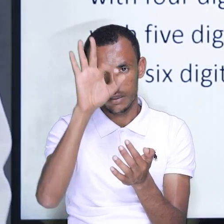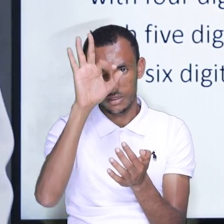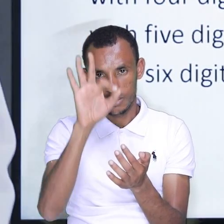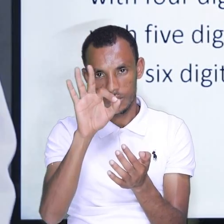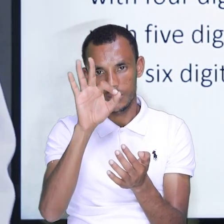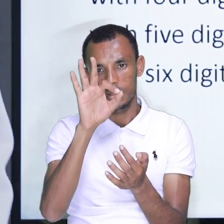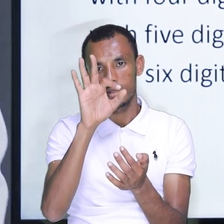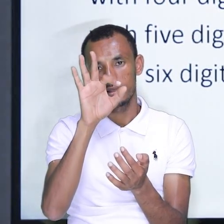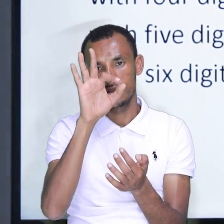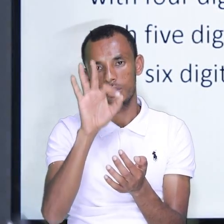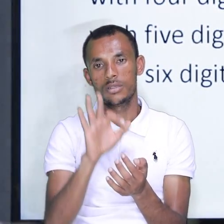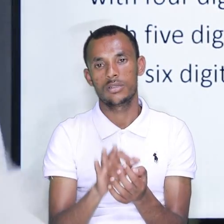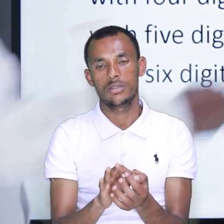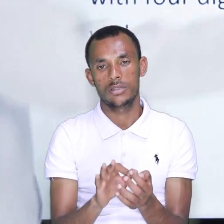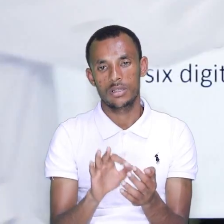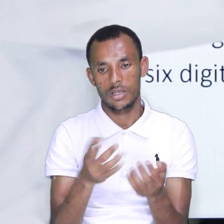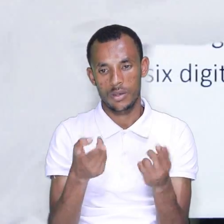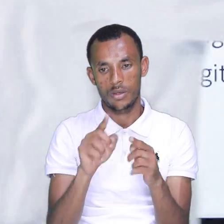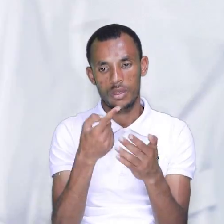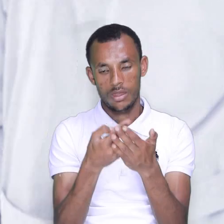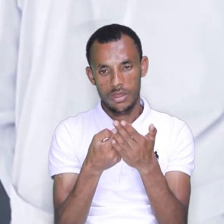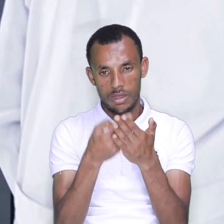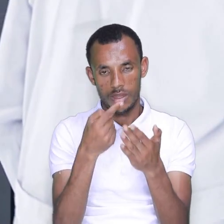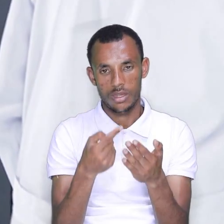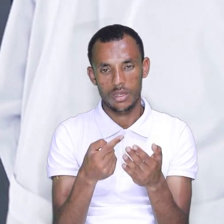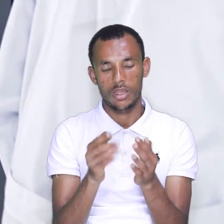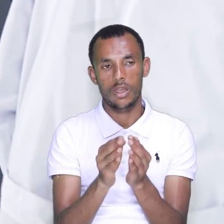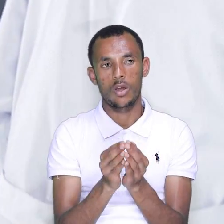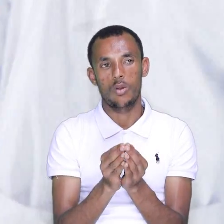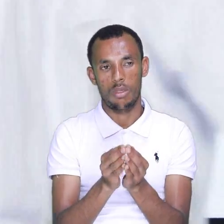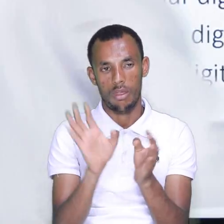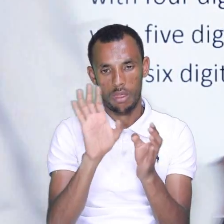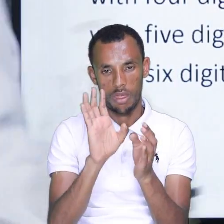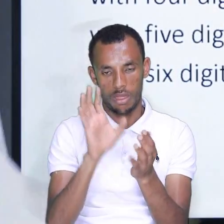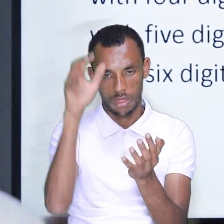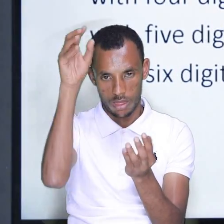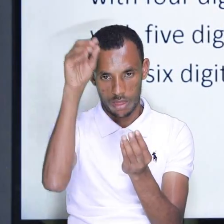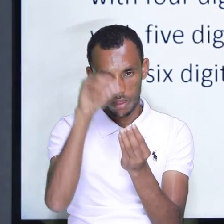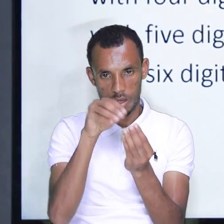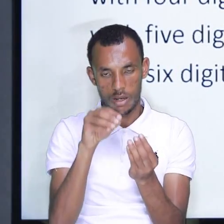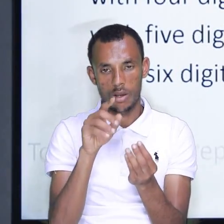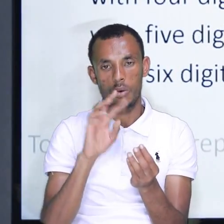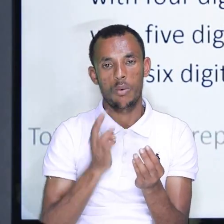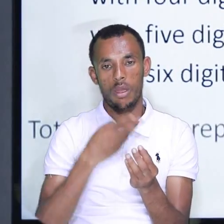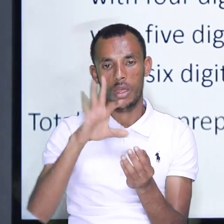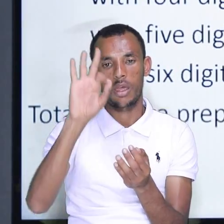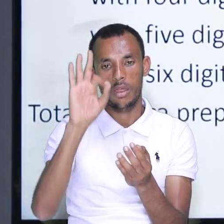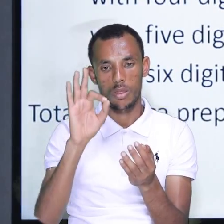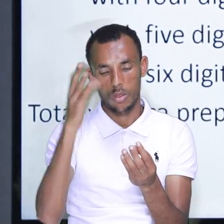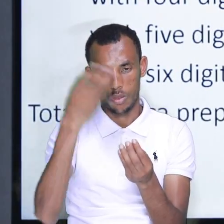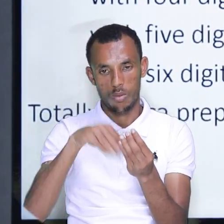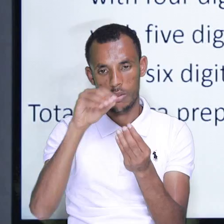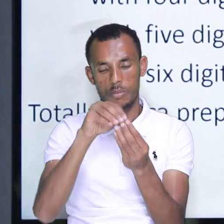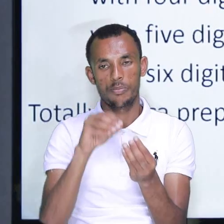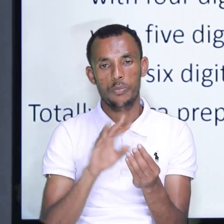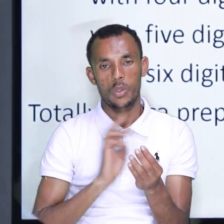999,999. So when these lottery tickets are added up, you will get total sum that you can prepare.